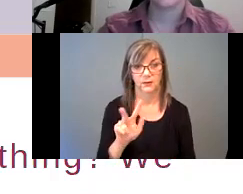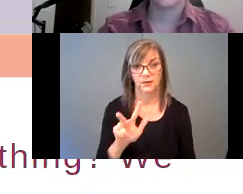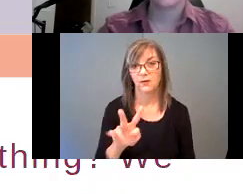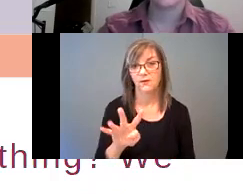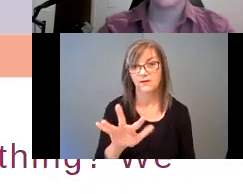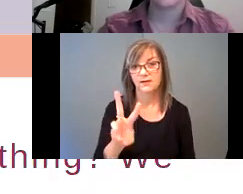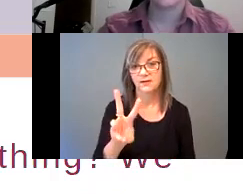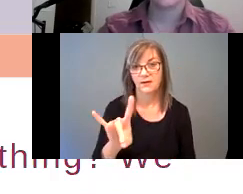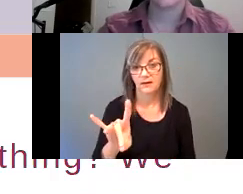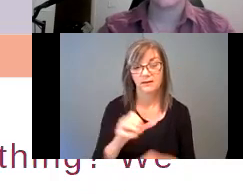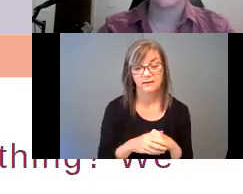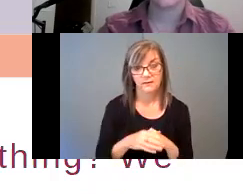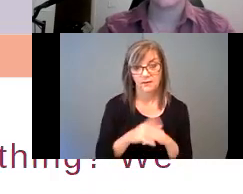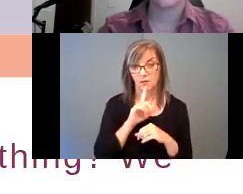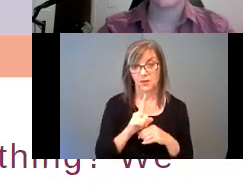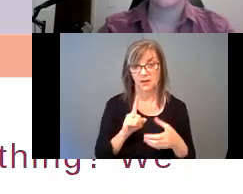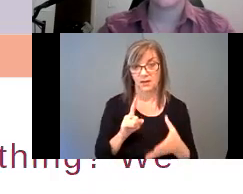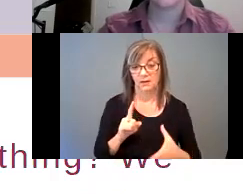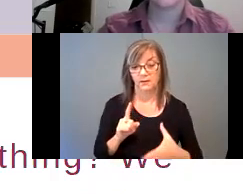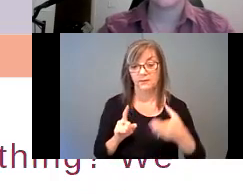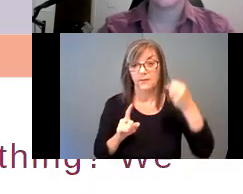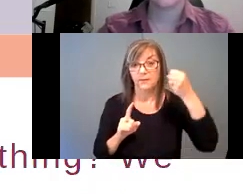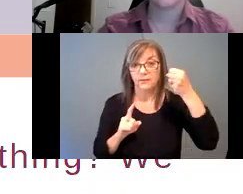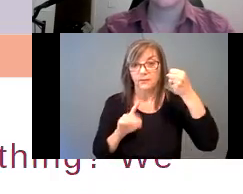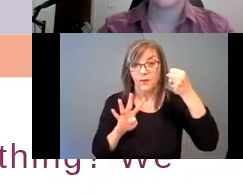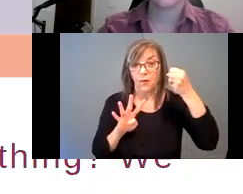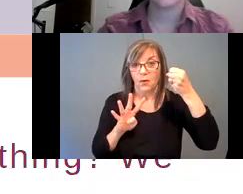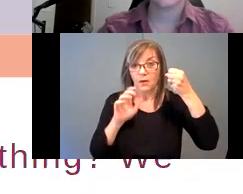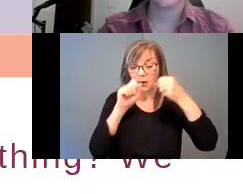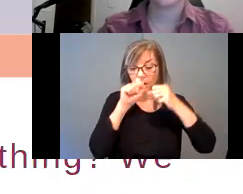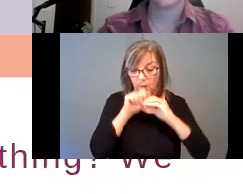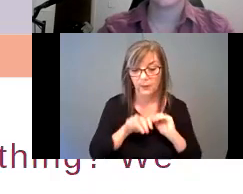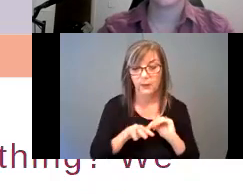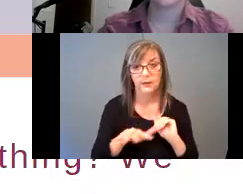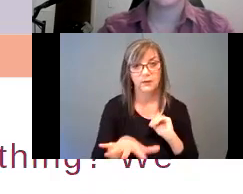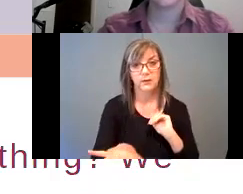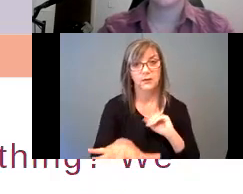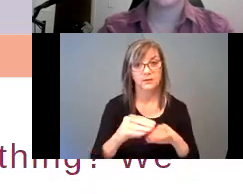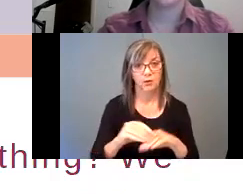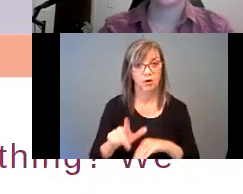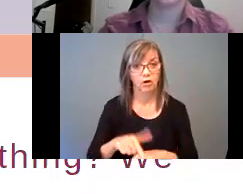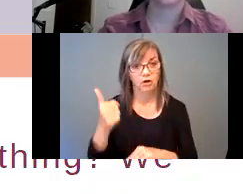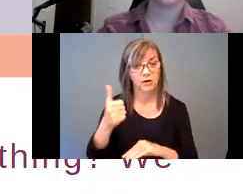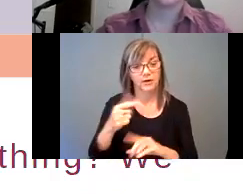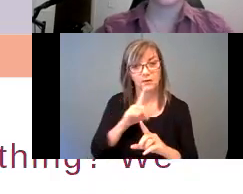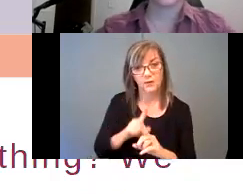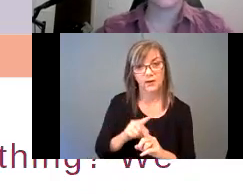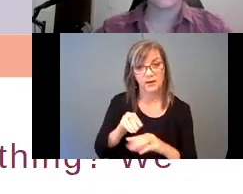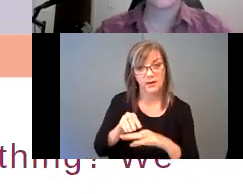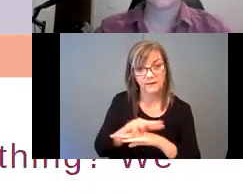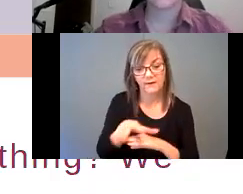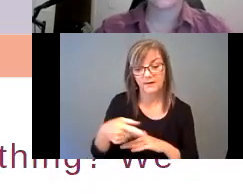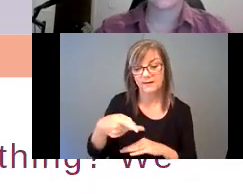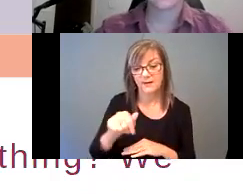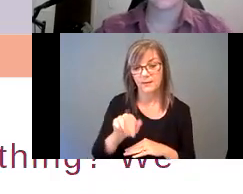helps to activate the parasympathetic nervous system, or the rest and digest part of our nervous system. So